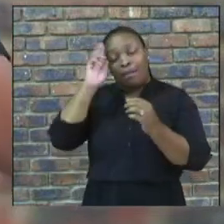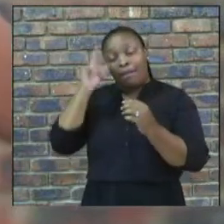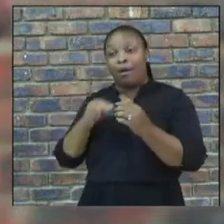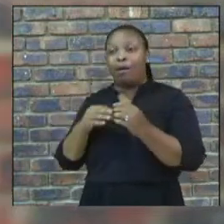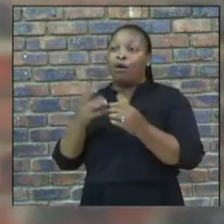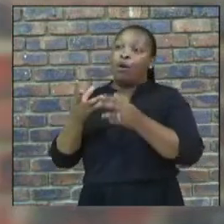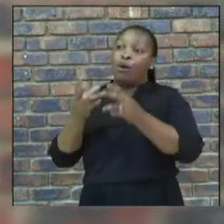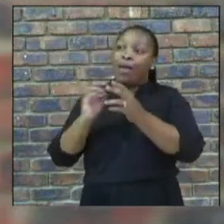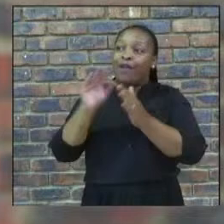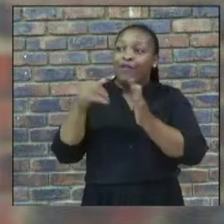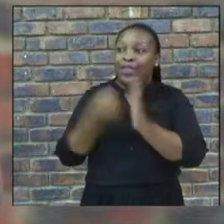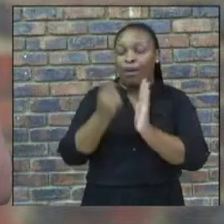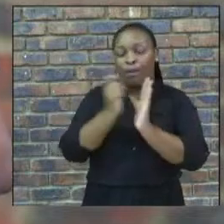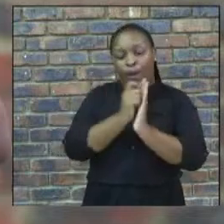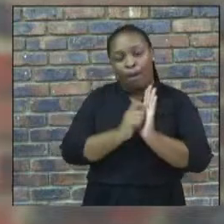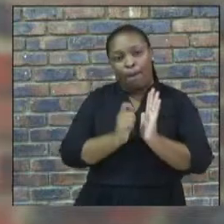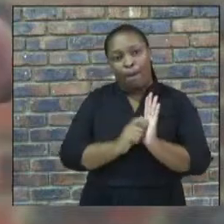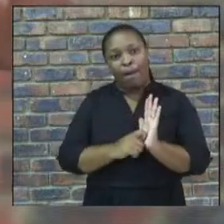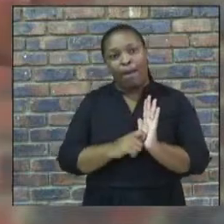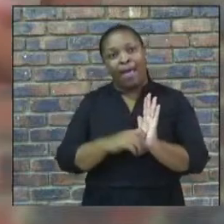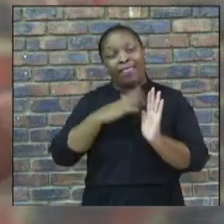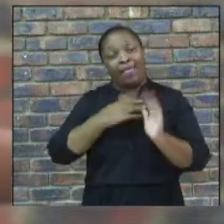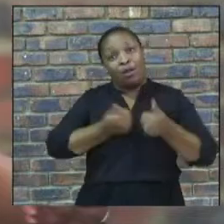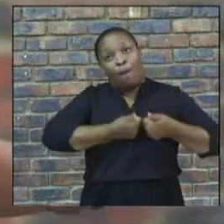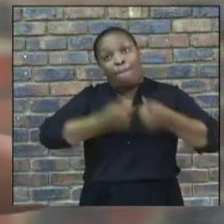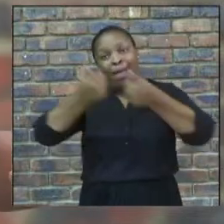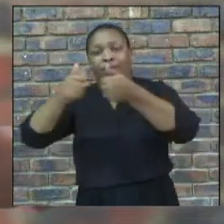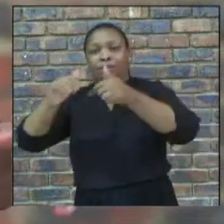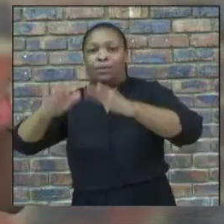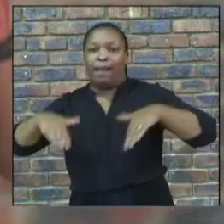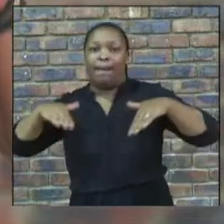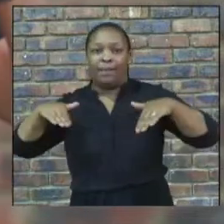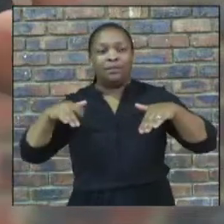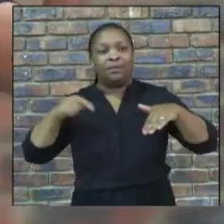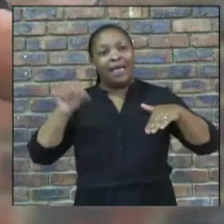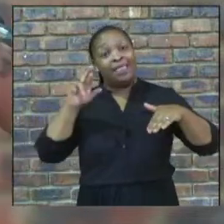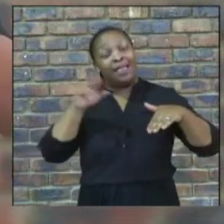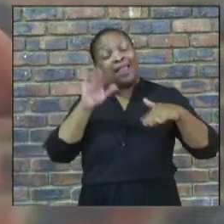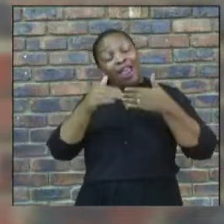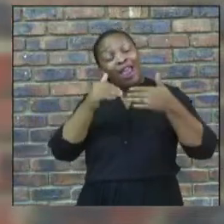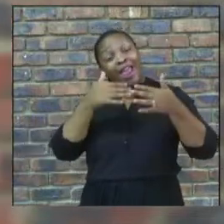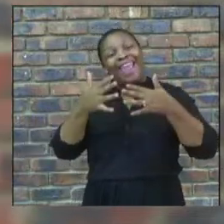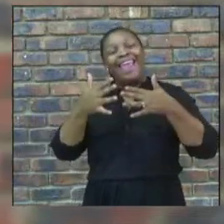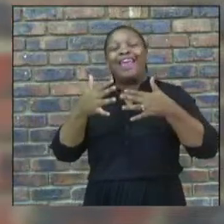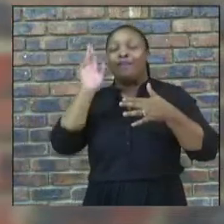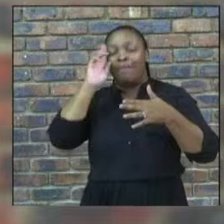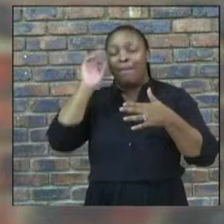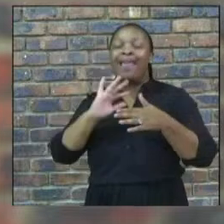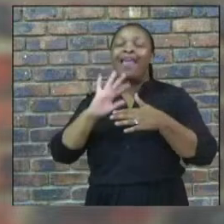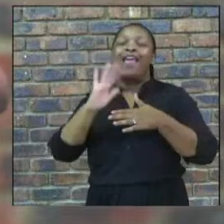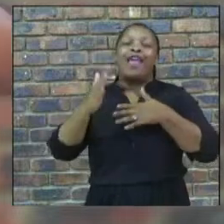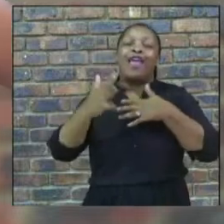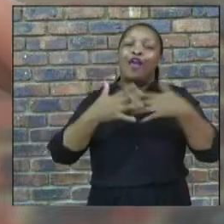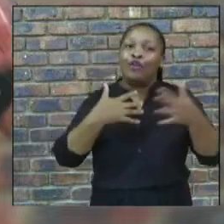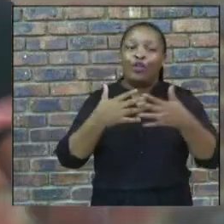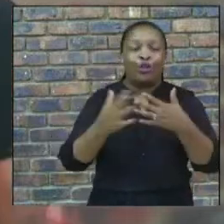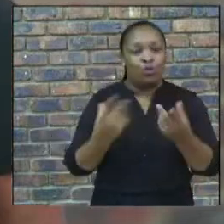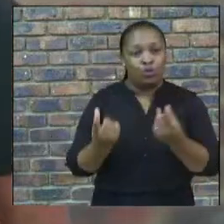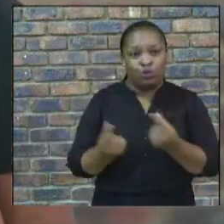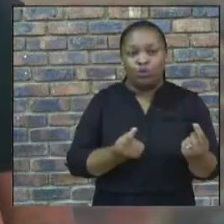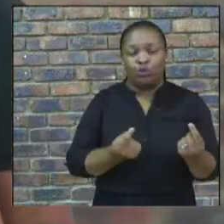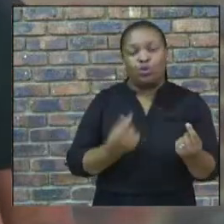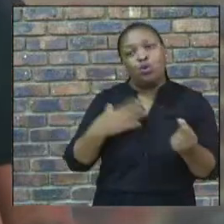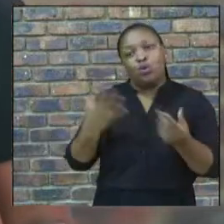having received your inputs, we take this bill back to Parliament, where they would look into all of your inputs, or can this